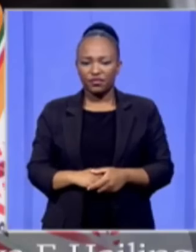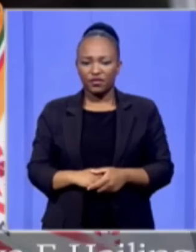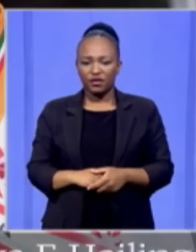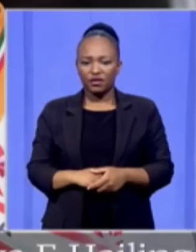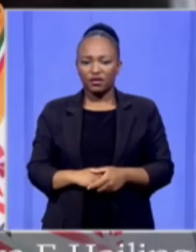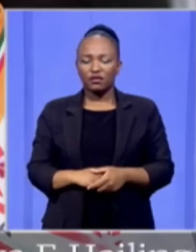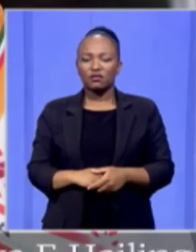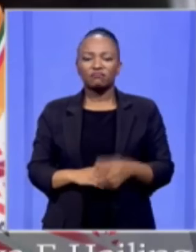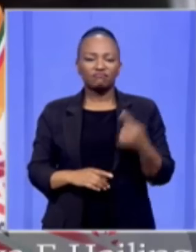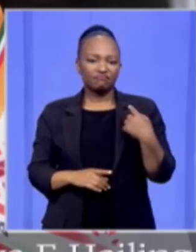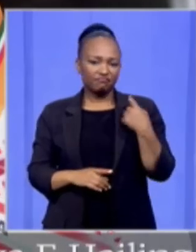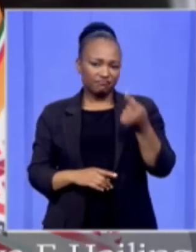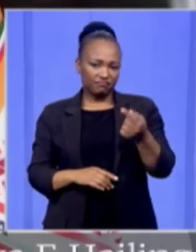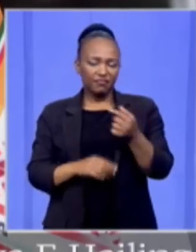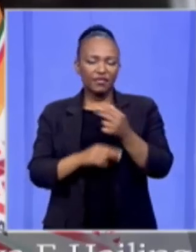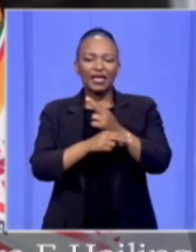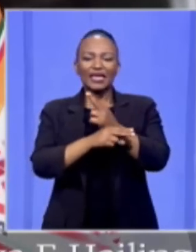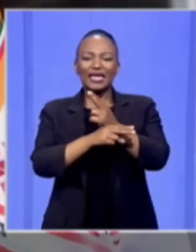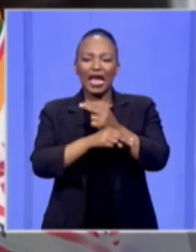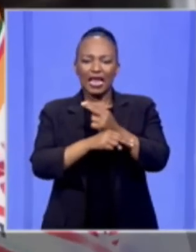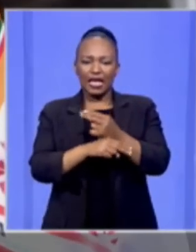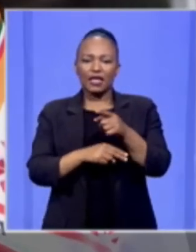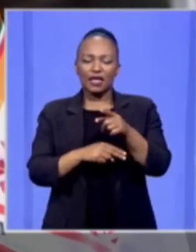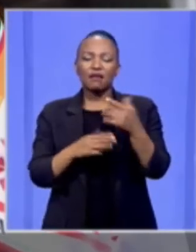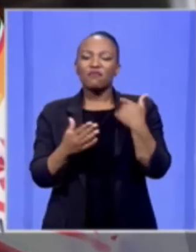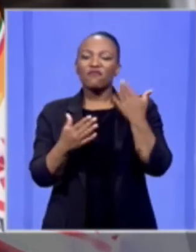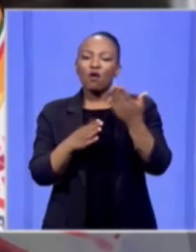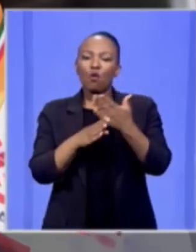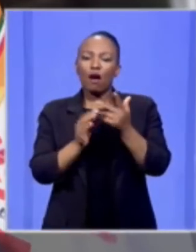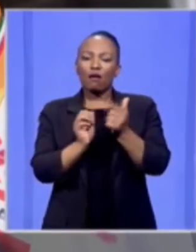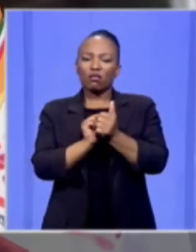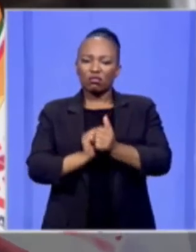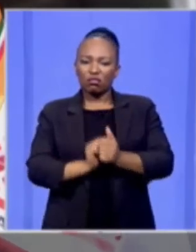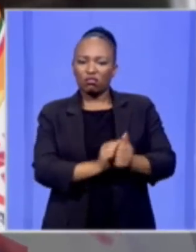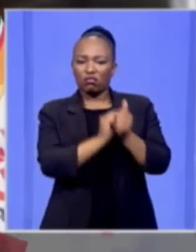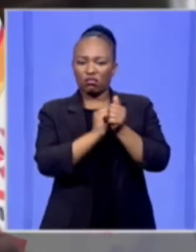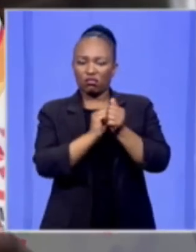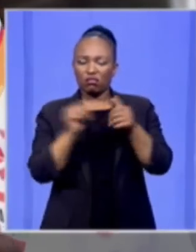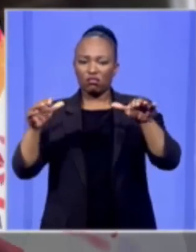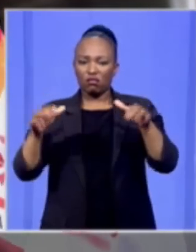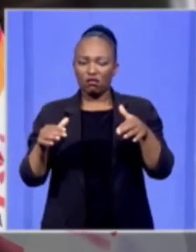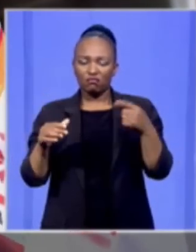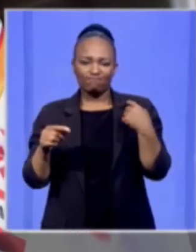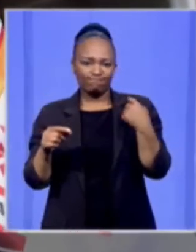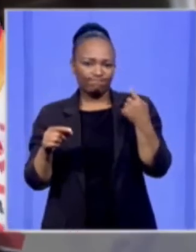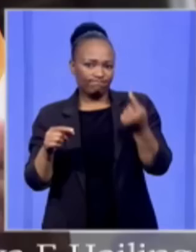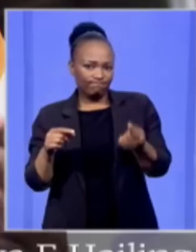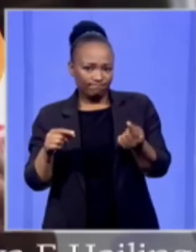ya di-e-hailing e ne e se mo molaong ka mogare ga country e diragetse for dijara tse 13